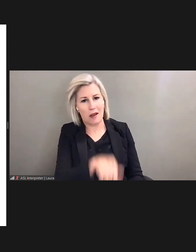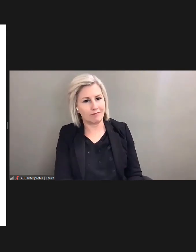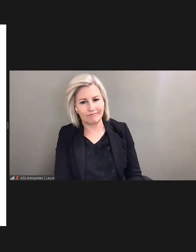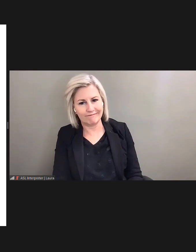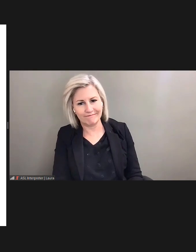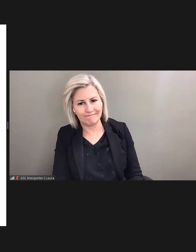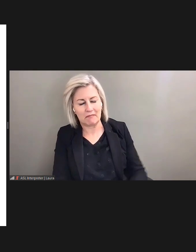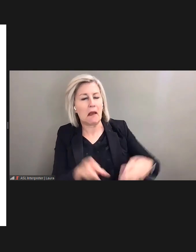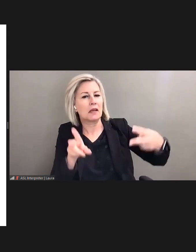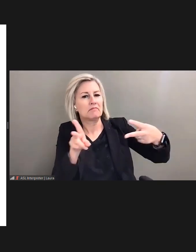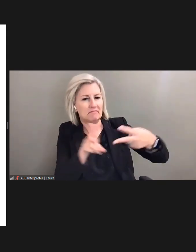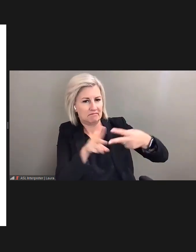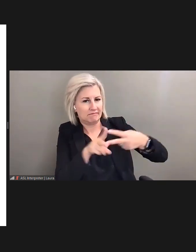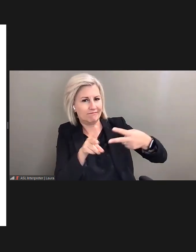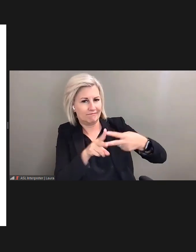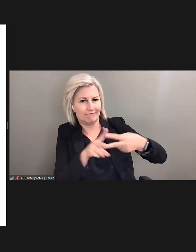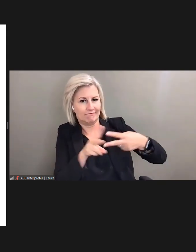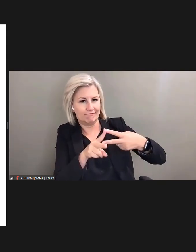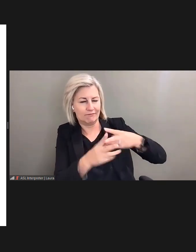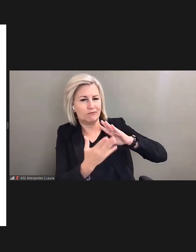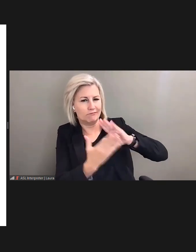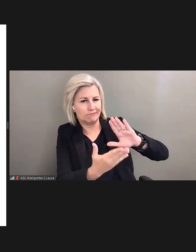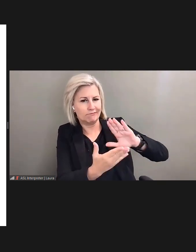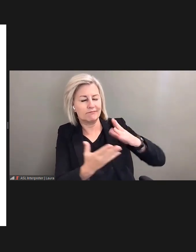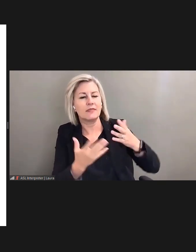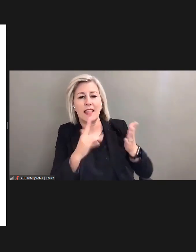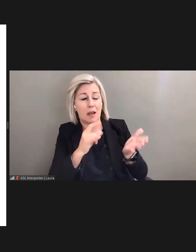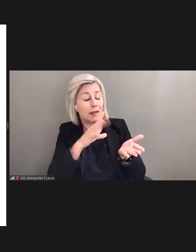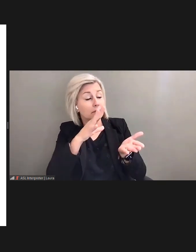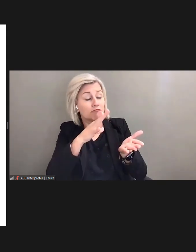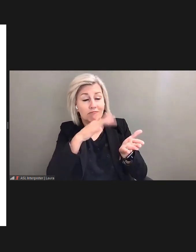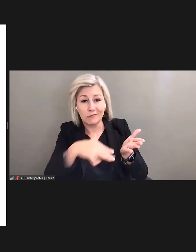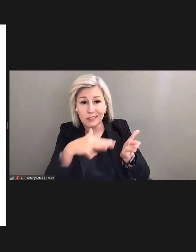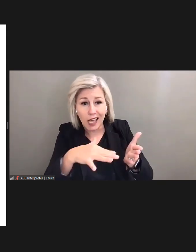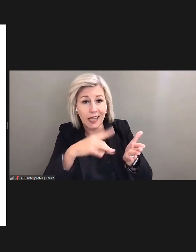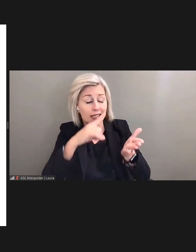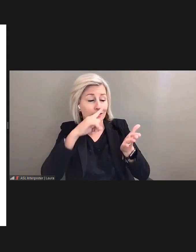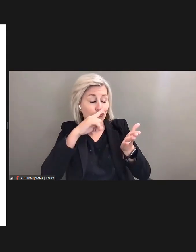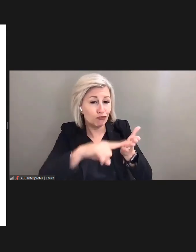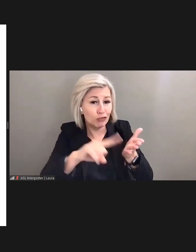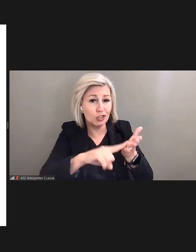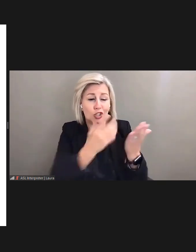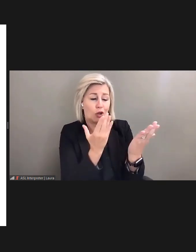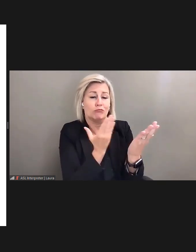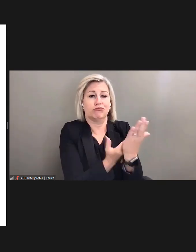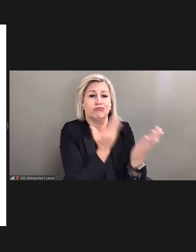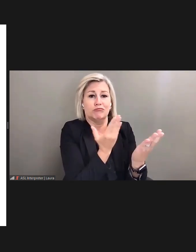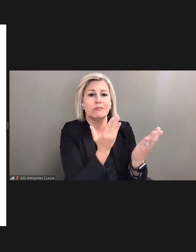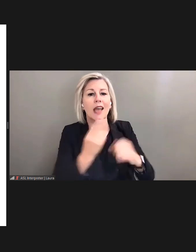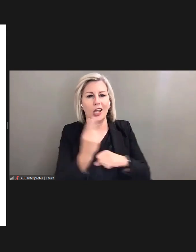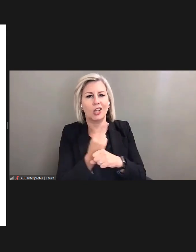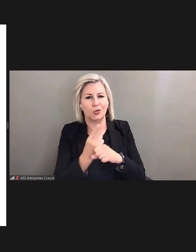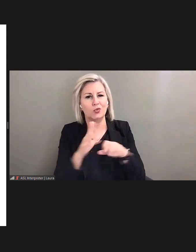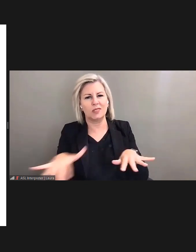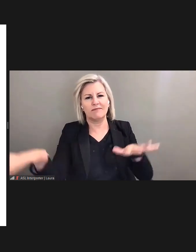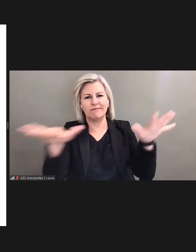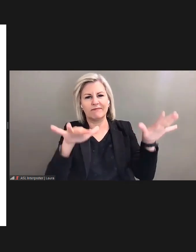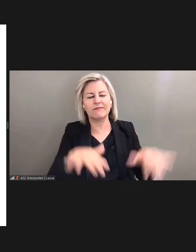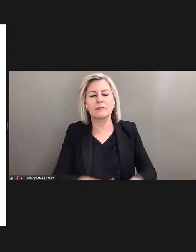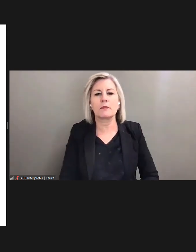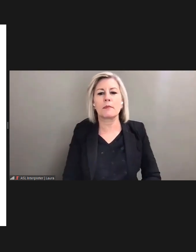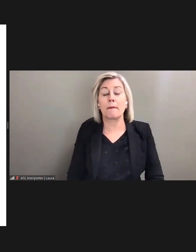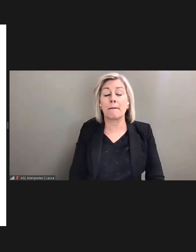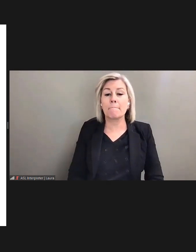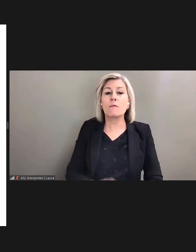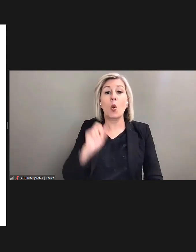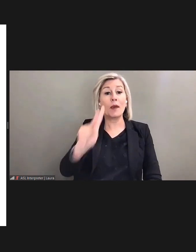two methods that have been studied, validated, and in use. All right. So Terry,